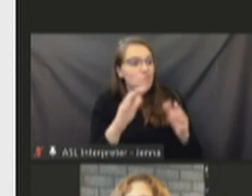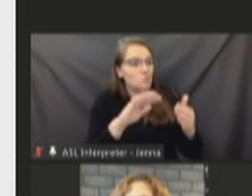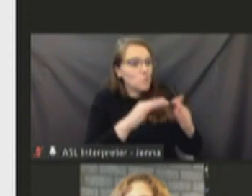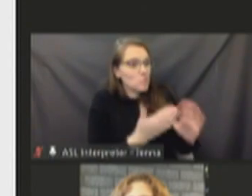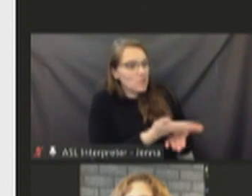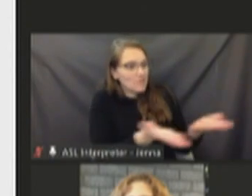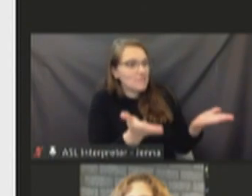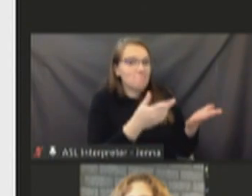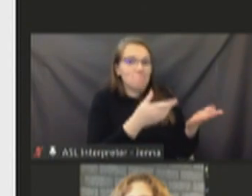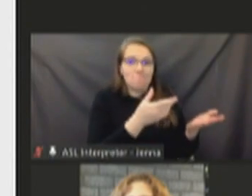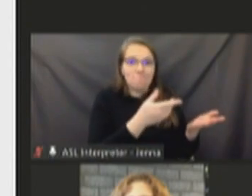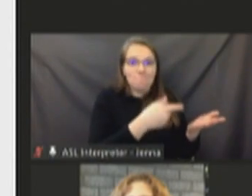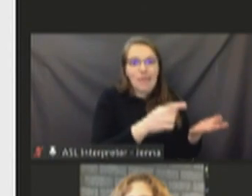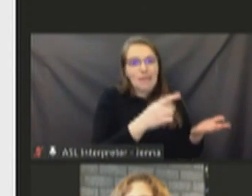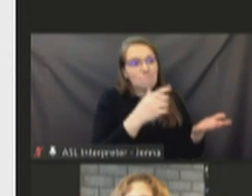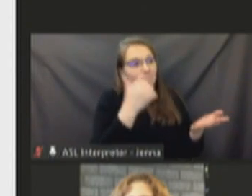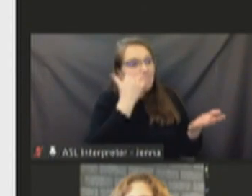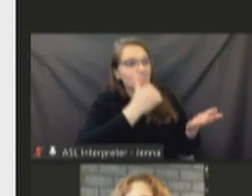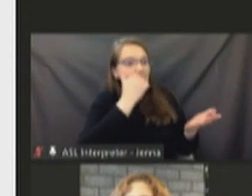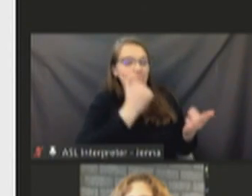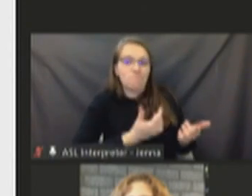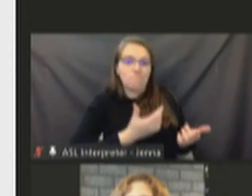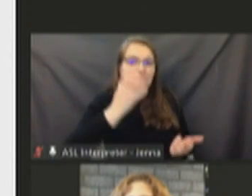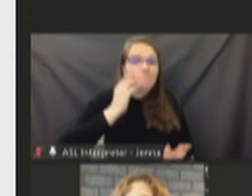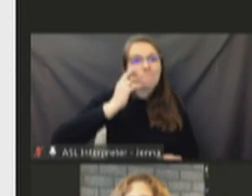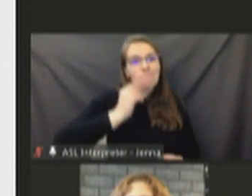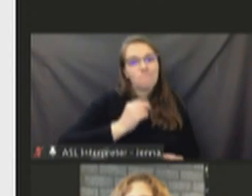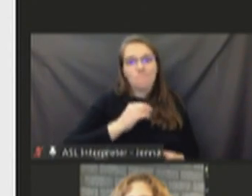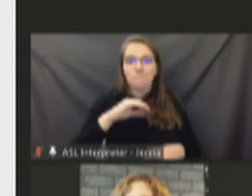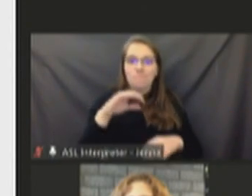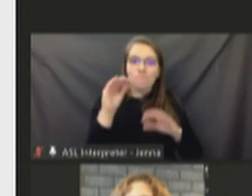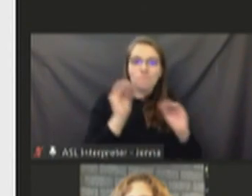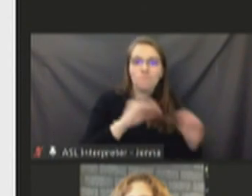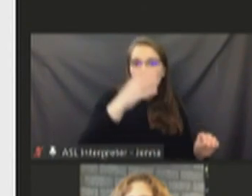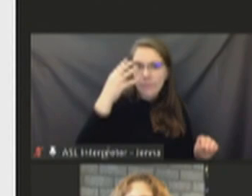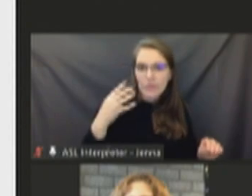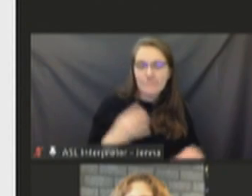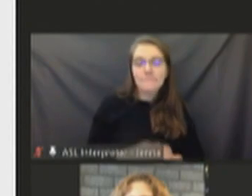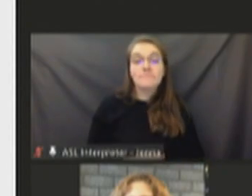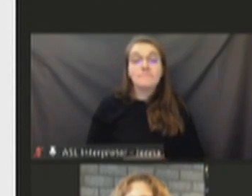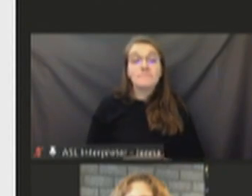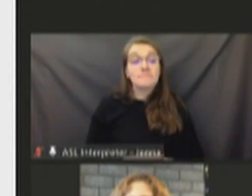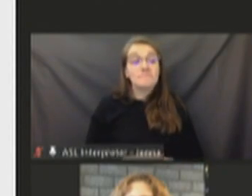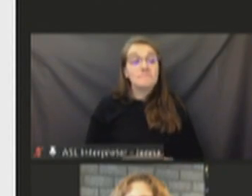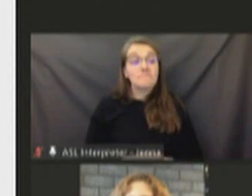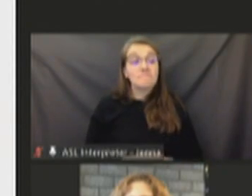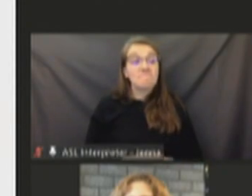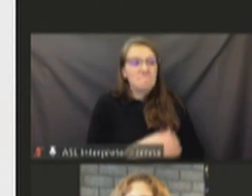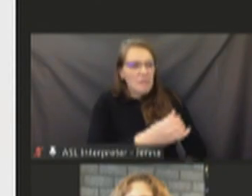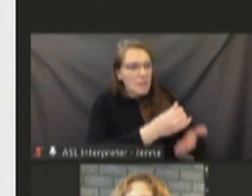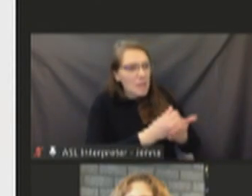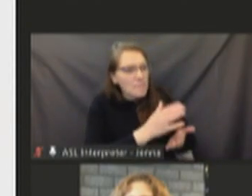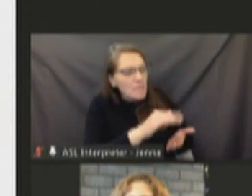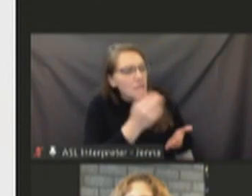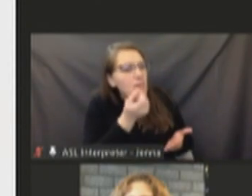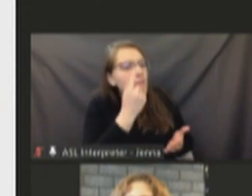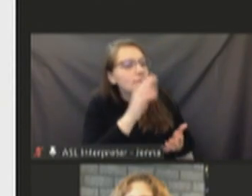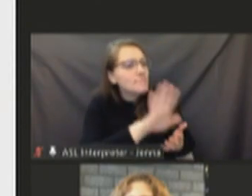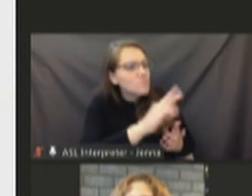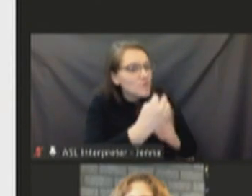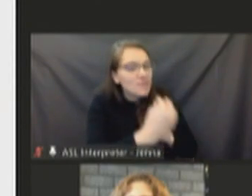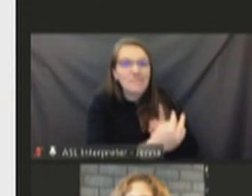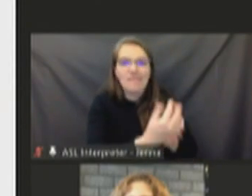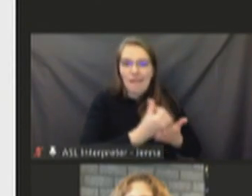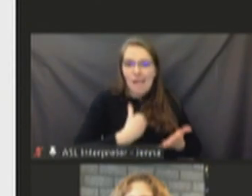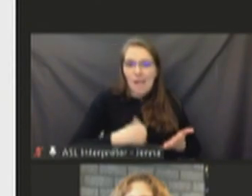day-to-day life of an immigrant. And understanding their perspective gives way for innovation, right? So thinking creatively to find